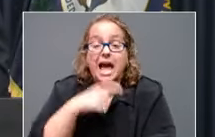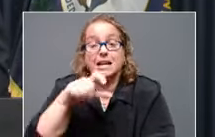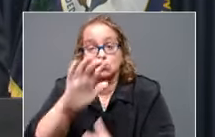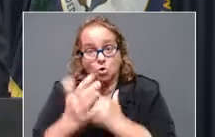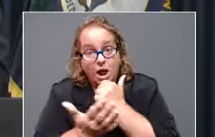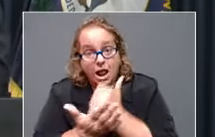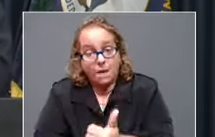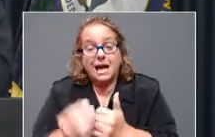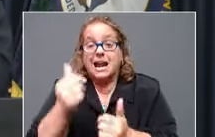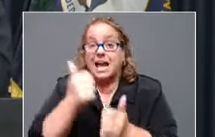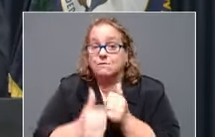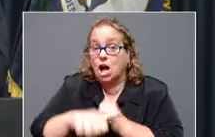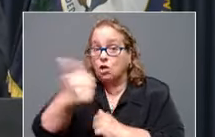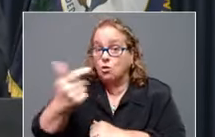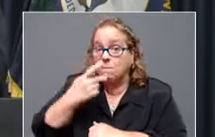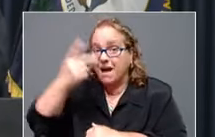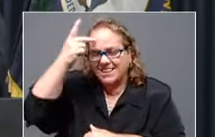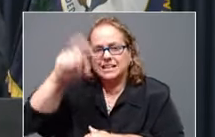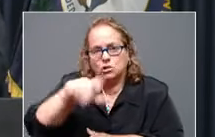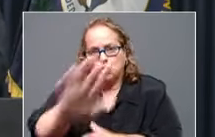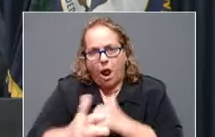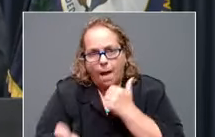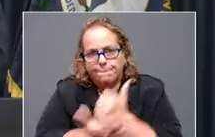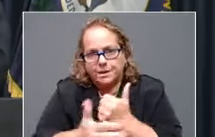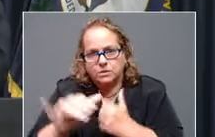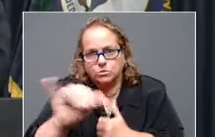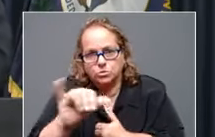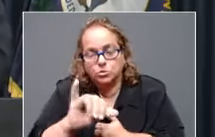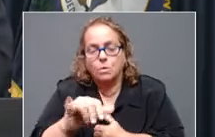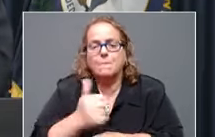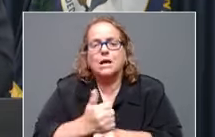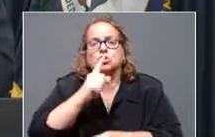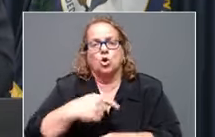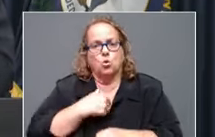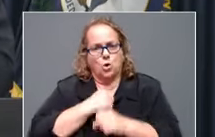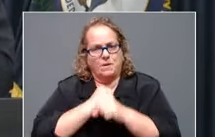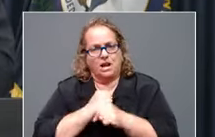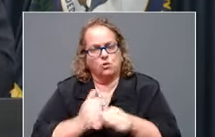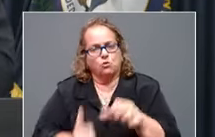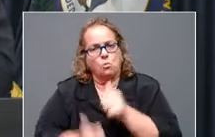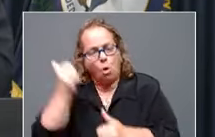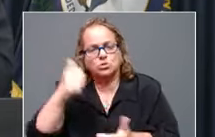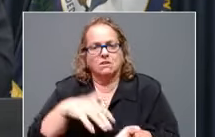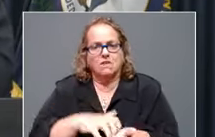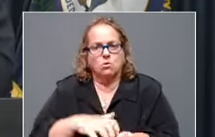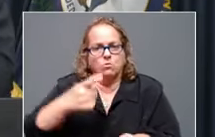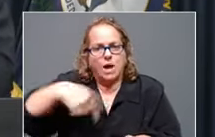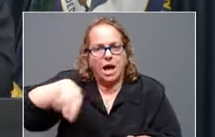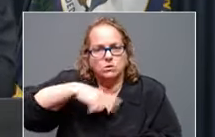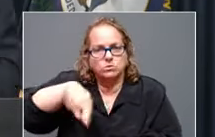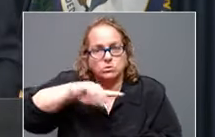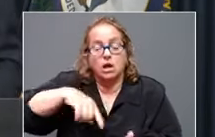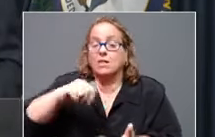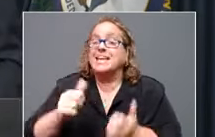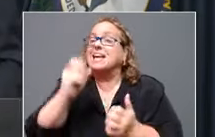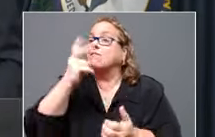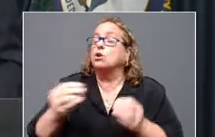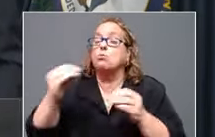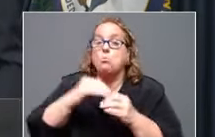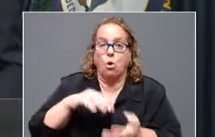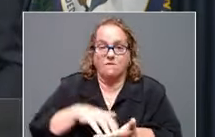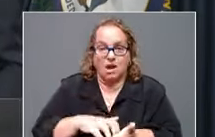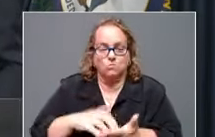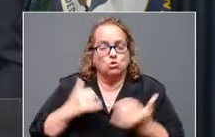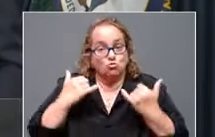get vaccinated. So that brings us to schools. As you know, kids under 12